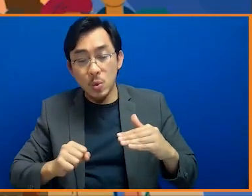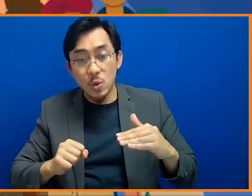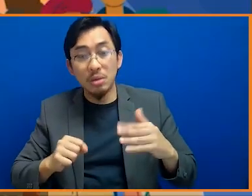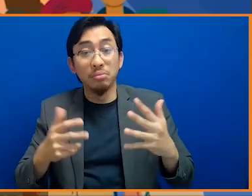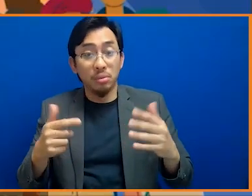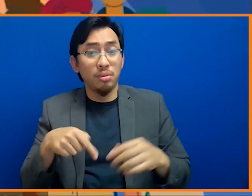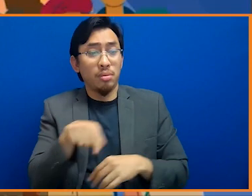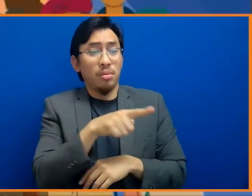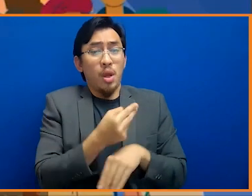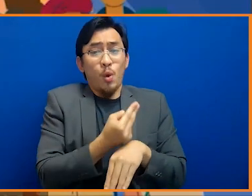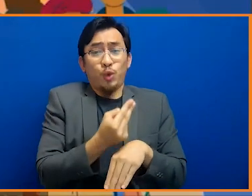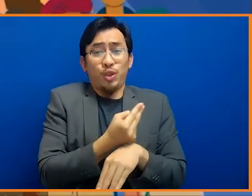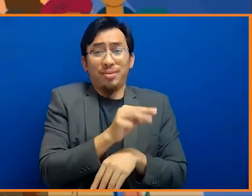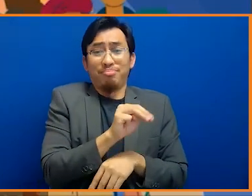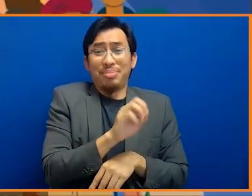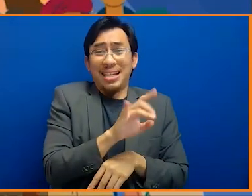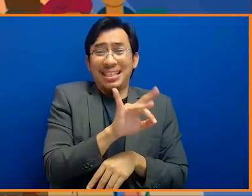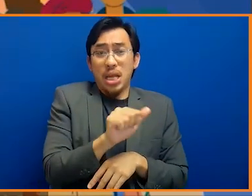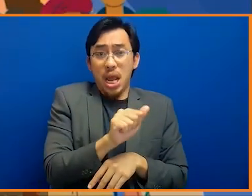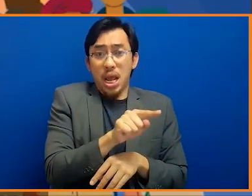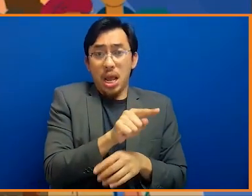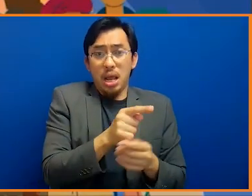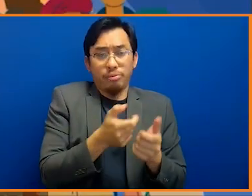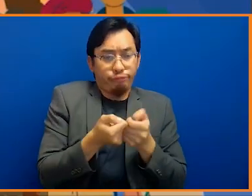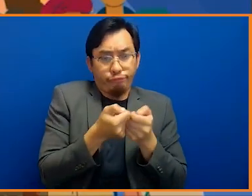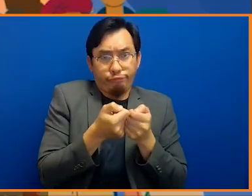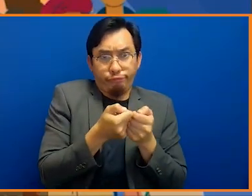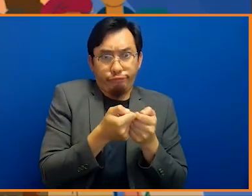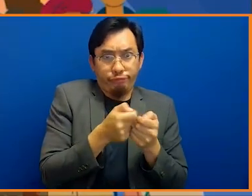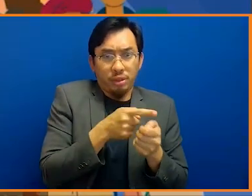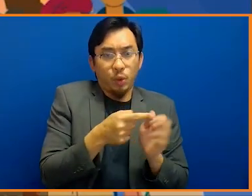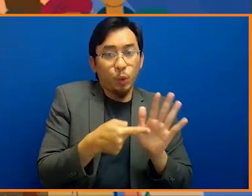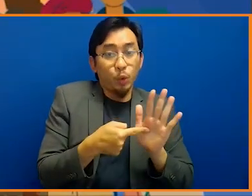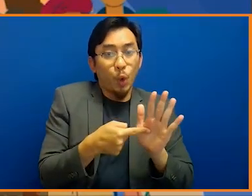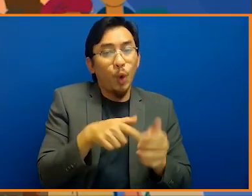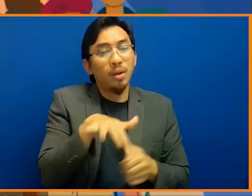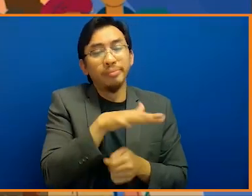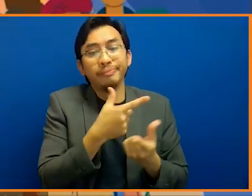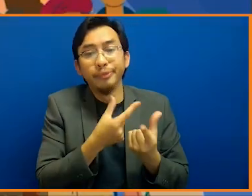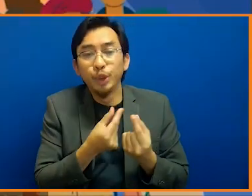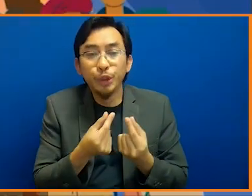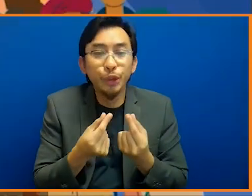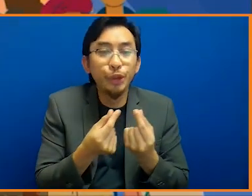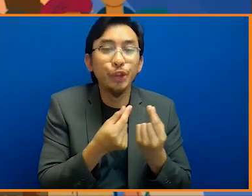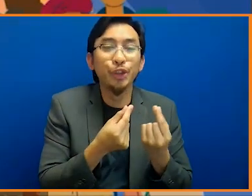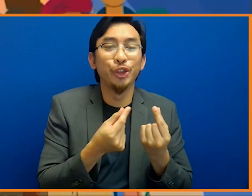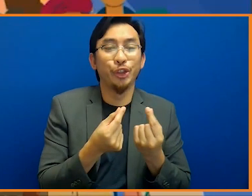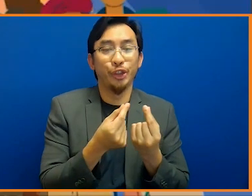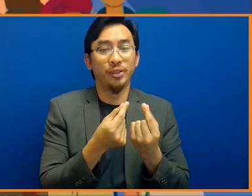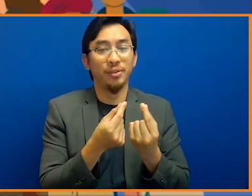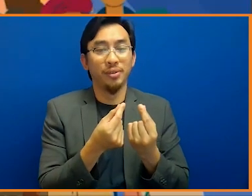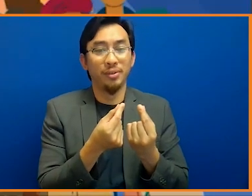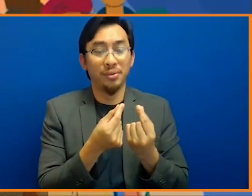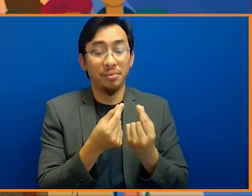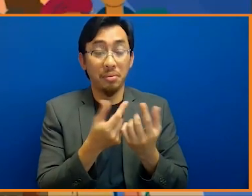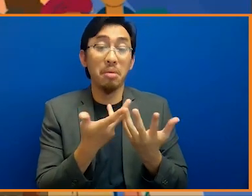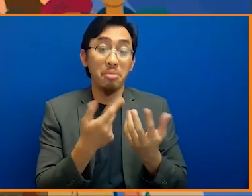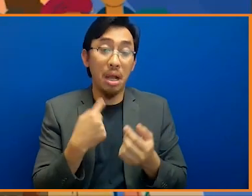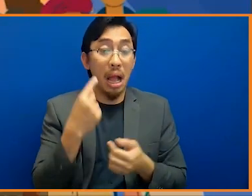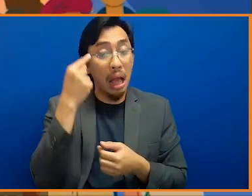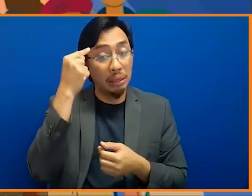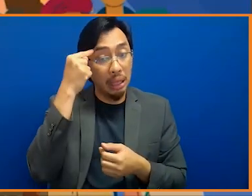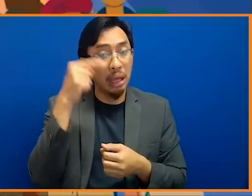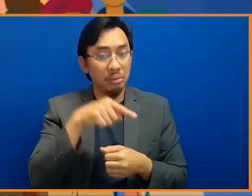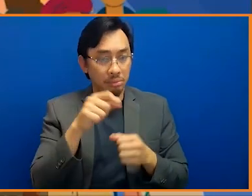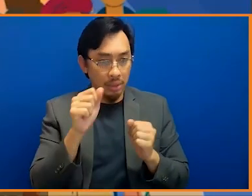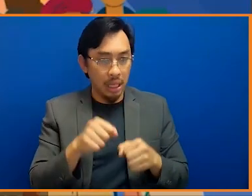and they tend to use this media social to show what they are doing, right? Nah,